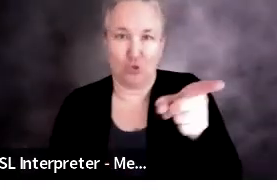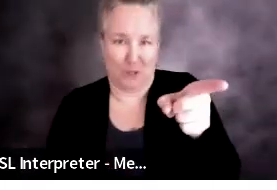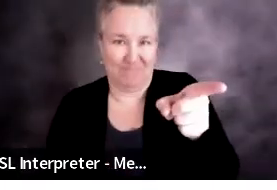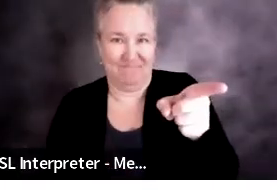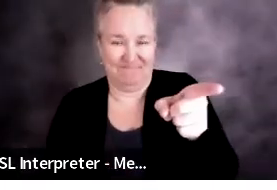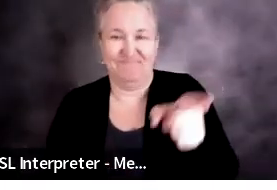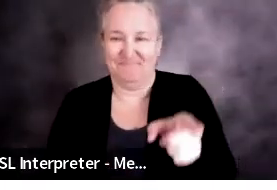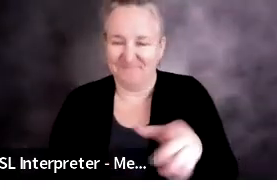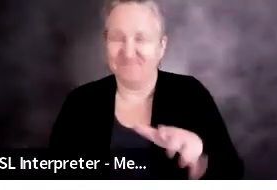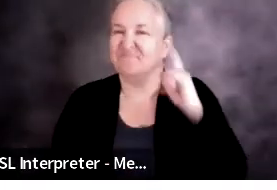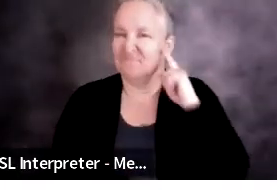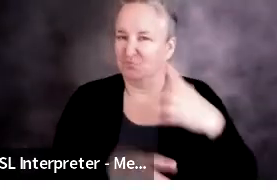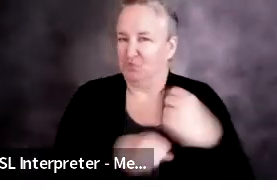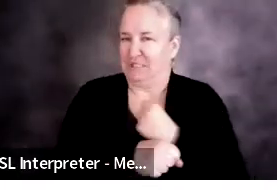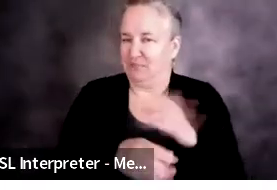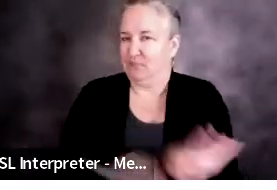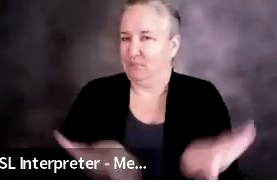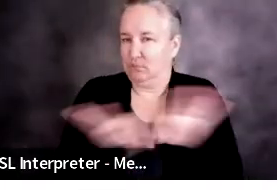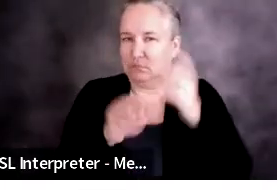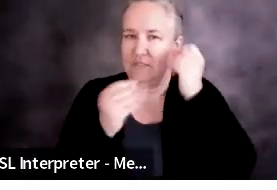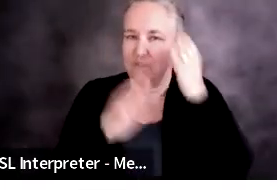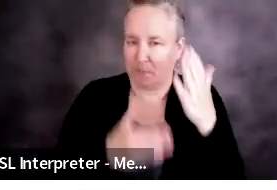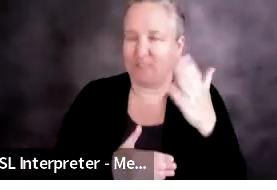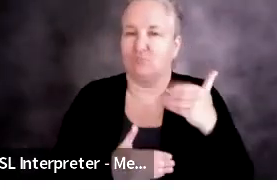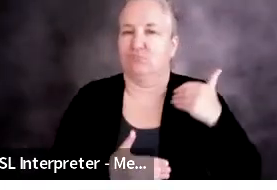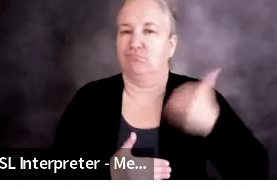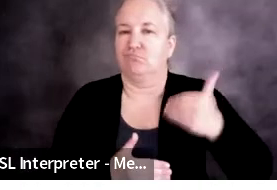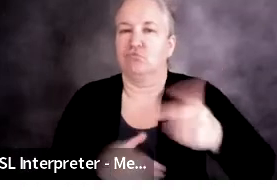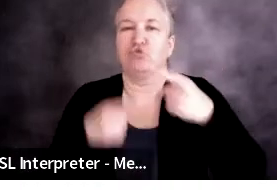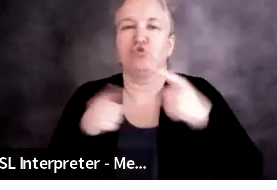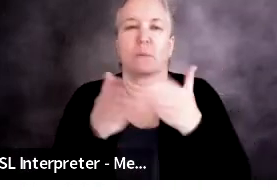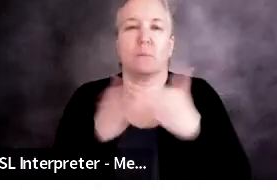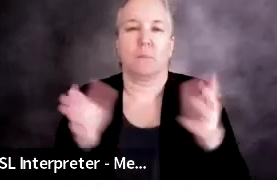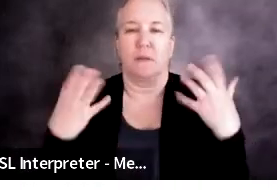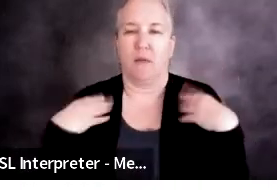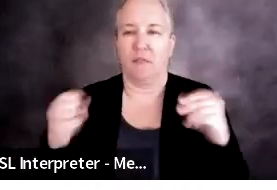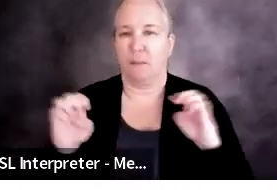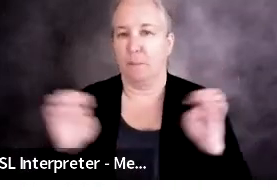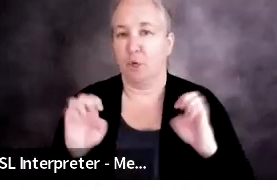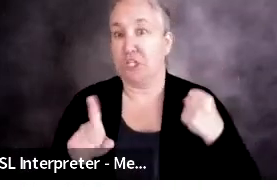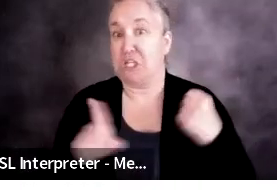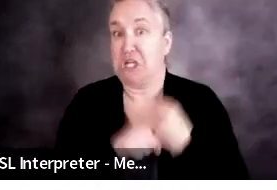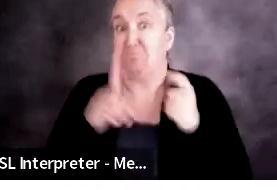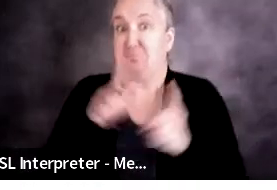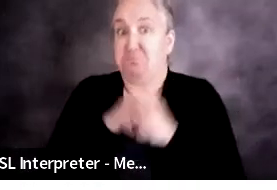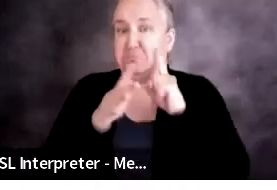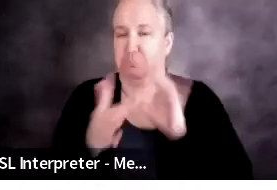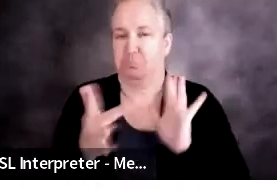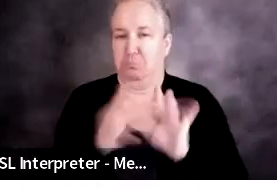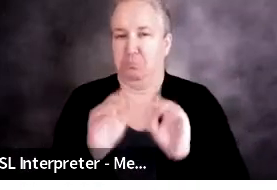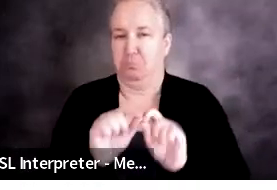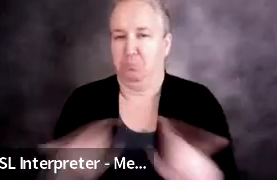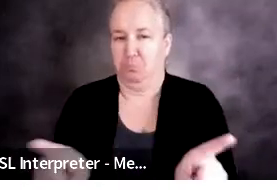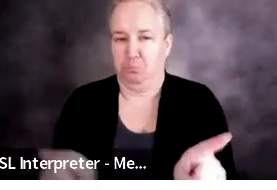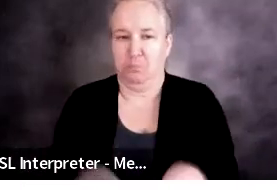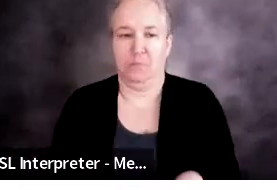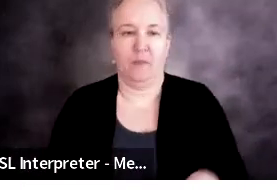receive critical information during public health emergencies. And you can do that at